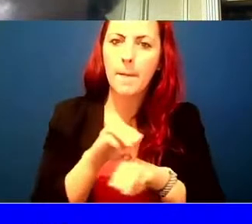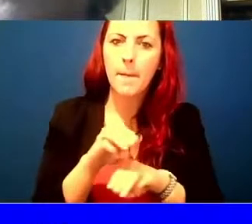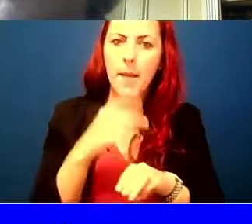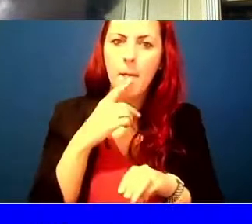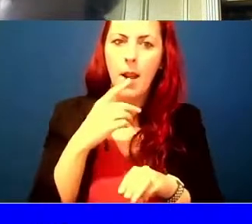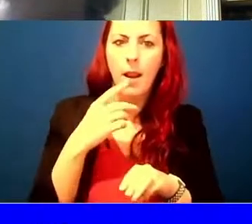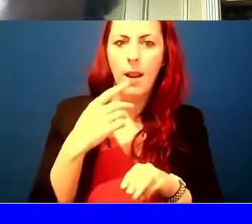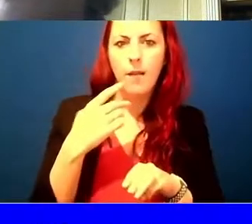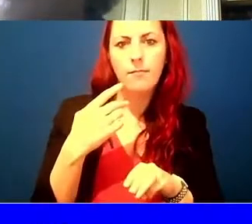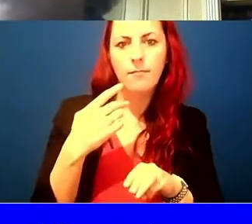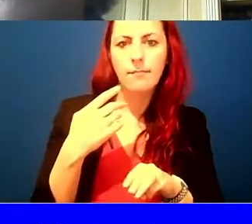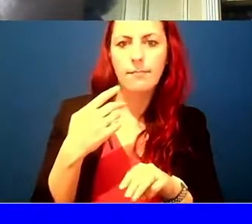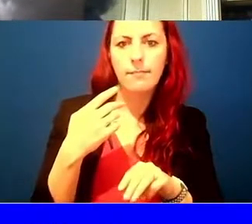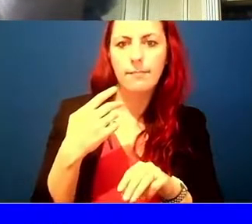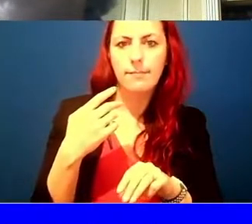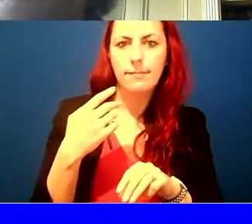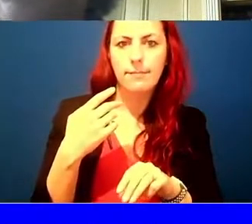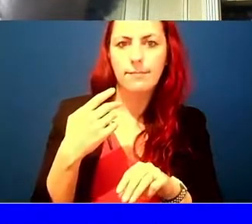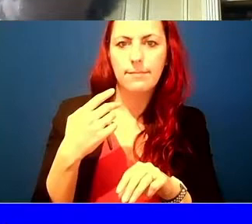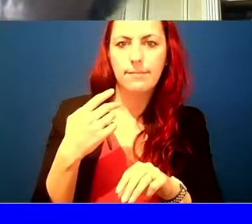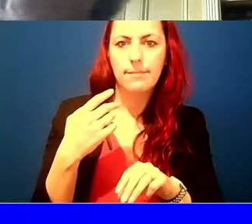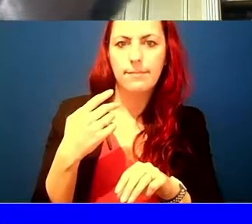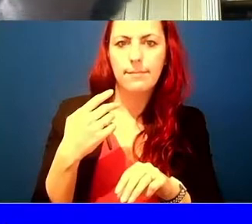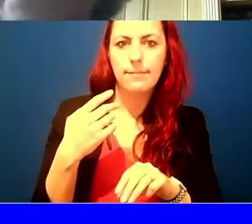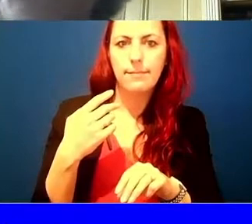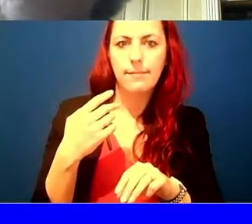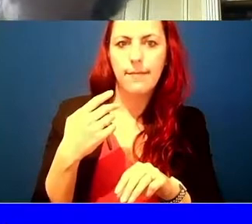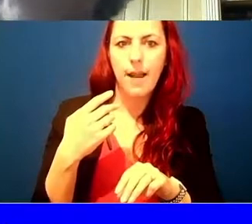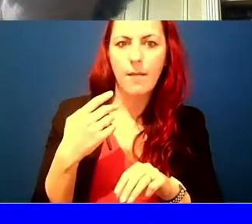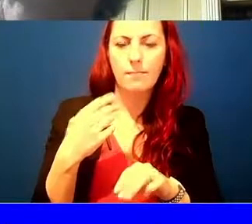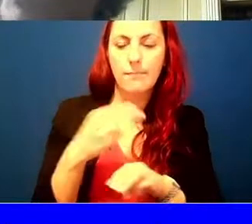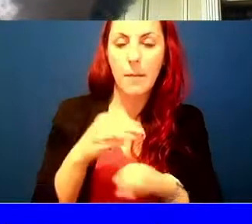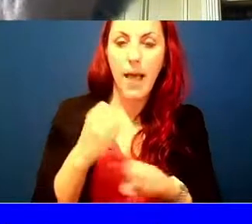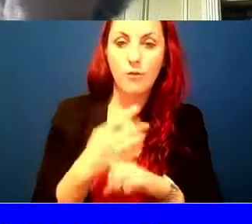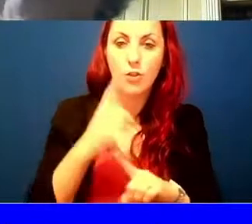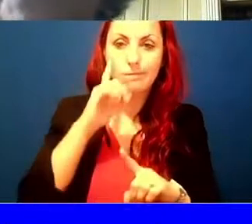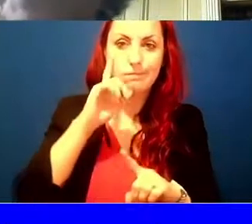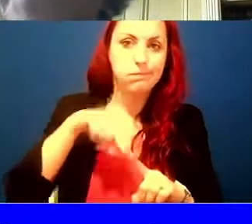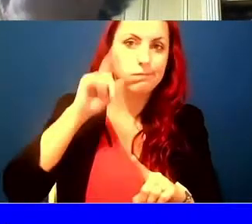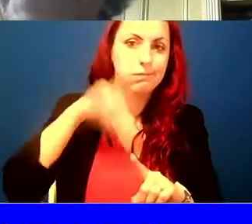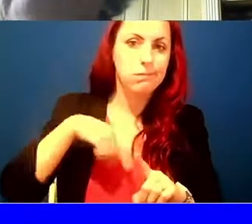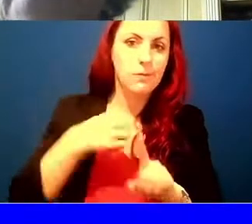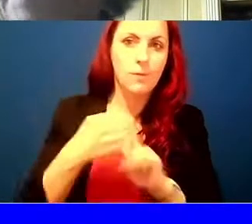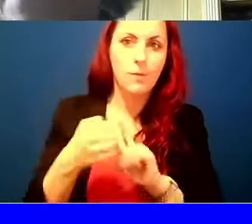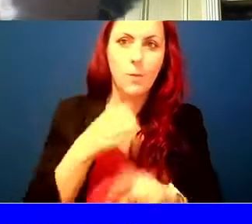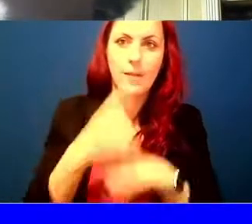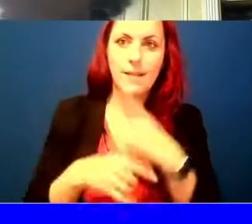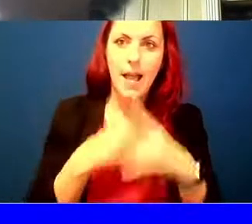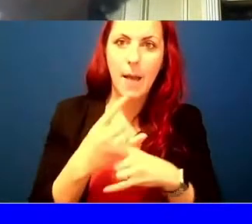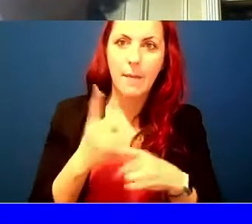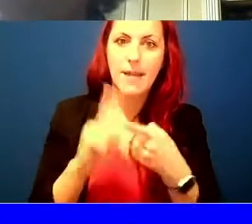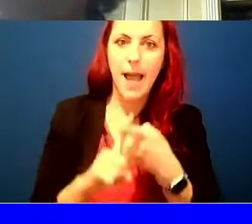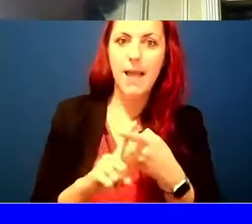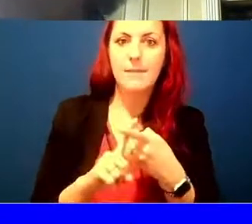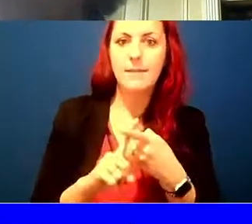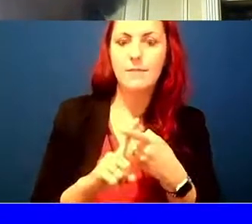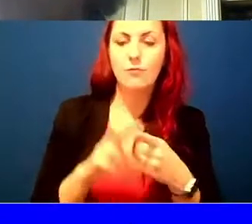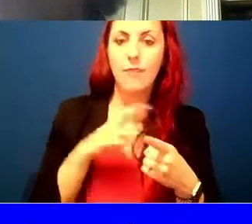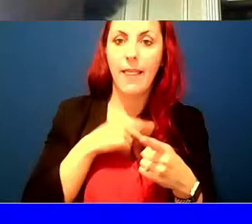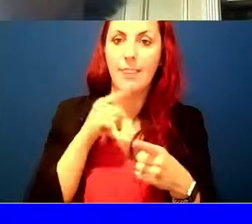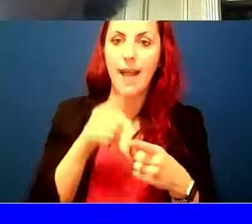financial abuse occurs within families. We just turned a blind eye to really realising that as a criminal